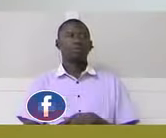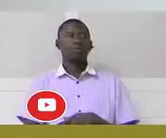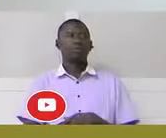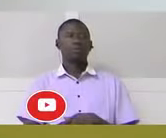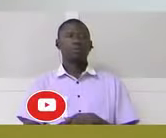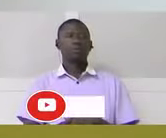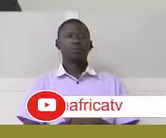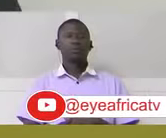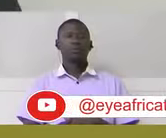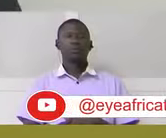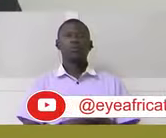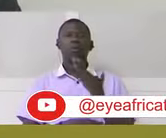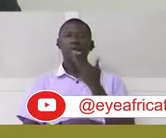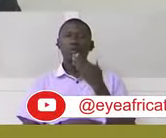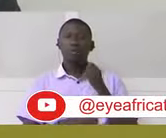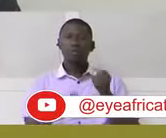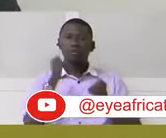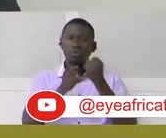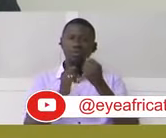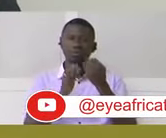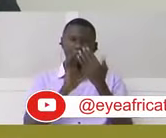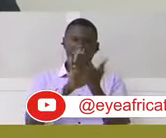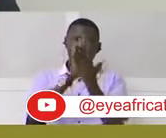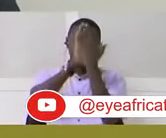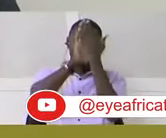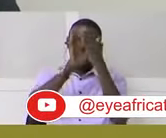Where was the vehicle facing?